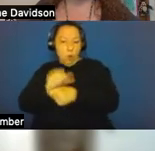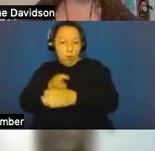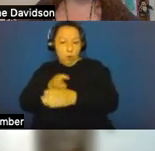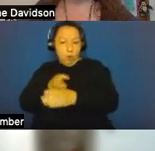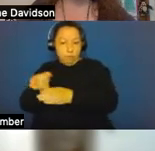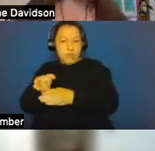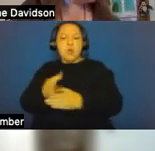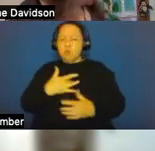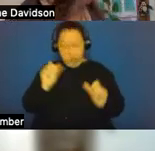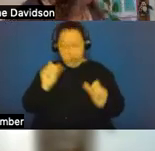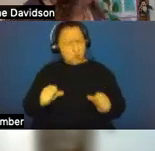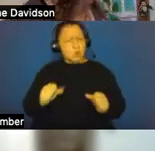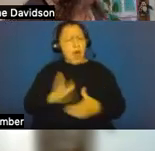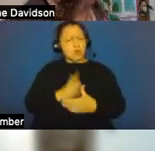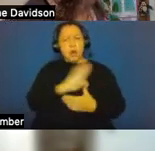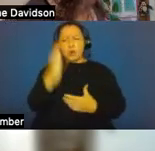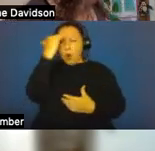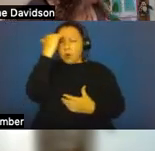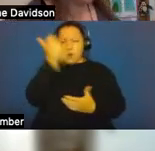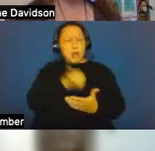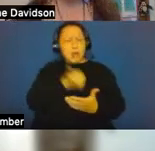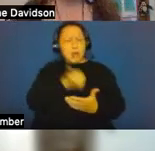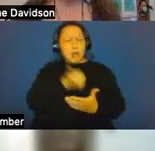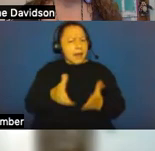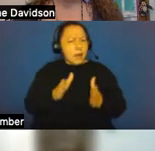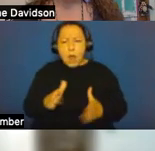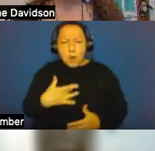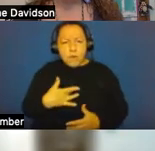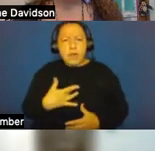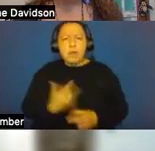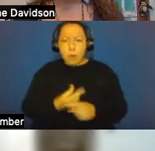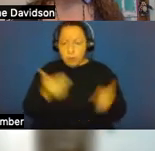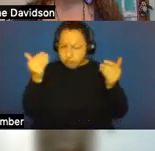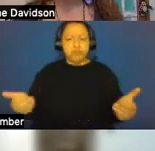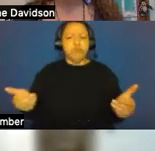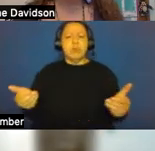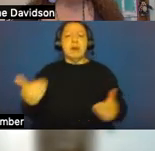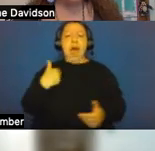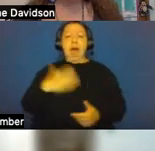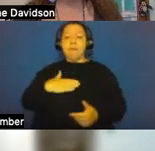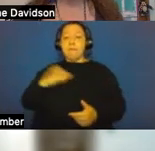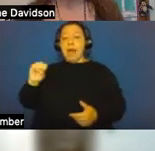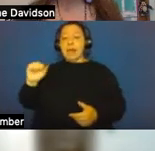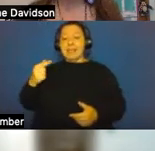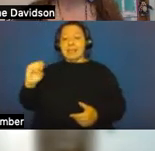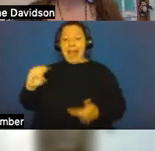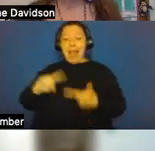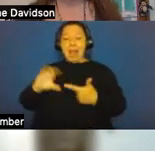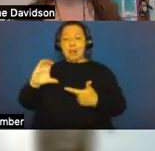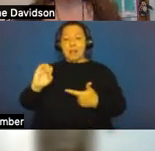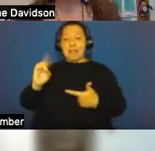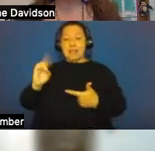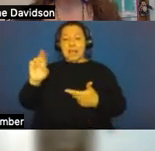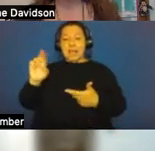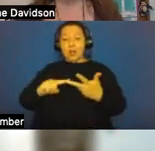any way you see fit. I have my sage and cedar and sweetgrass and water and